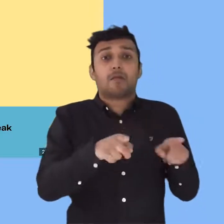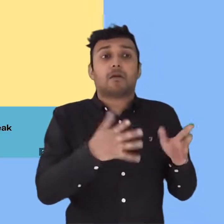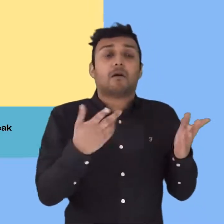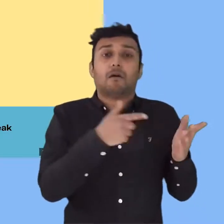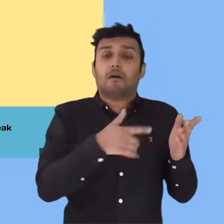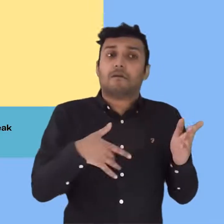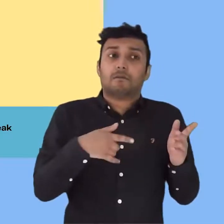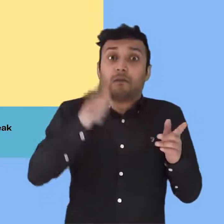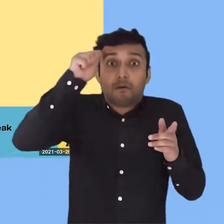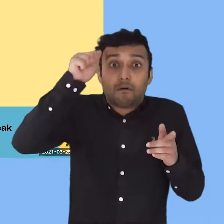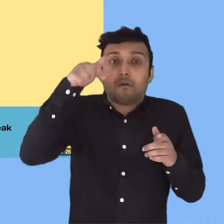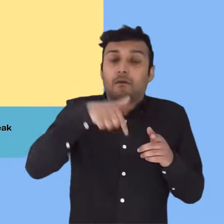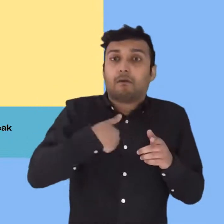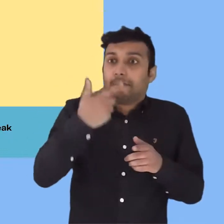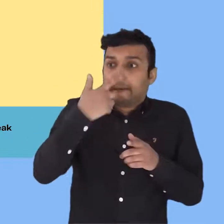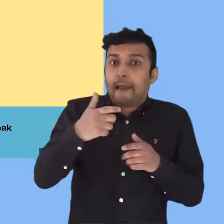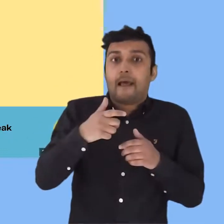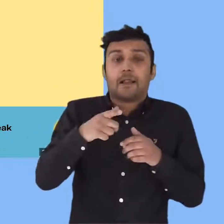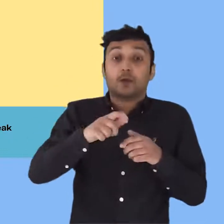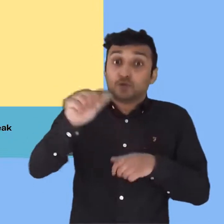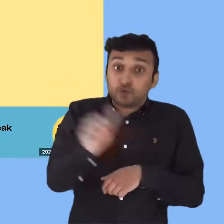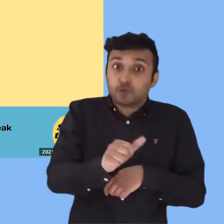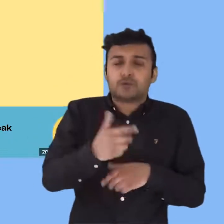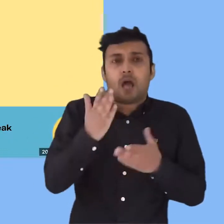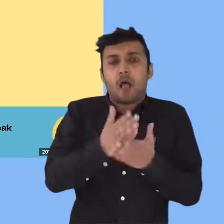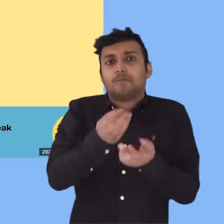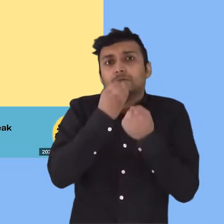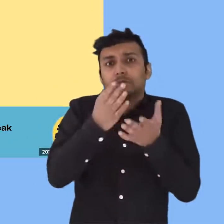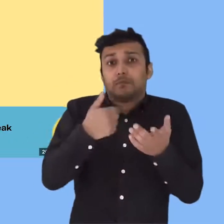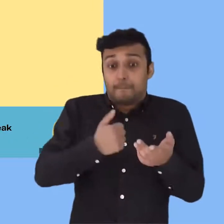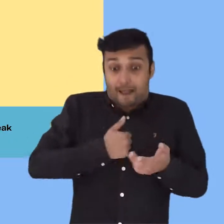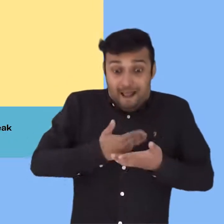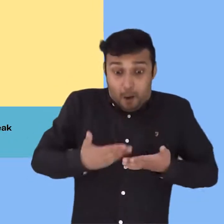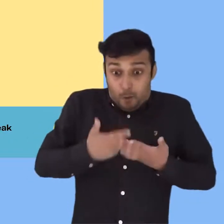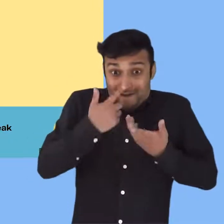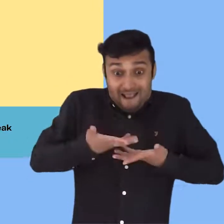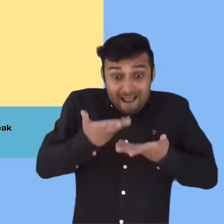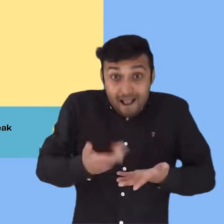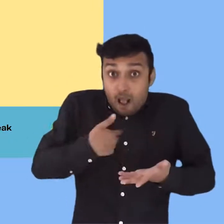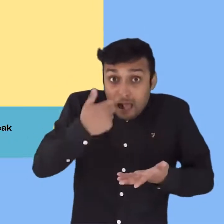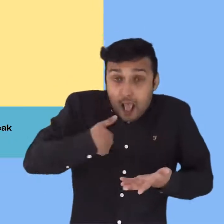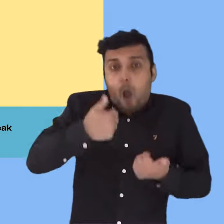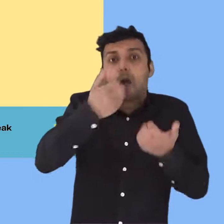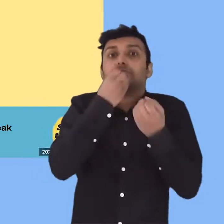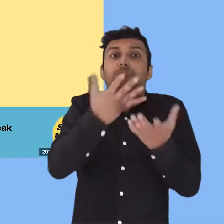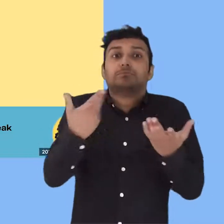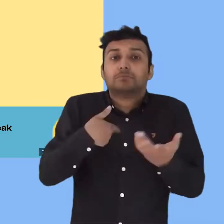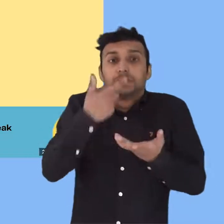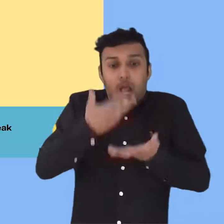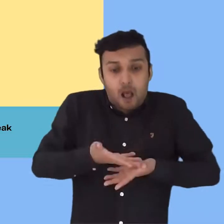they can and should, and it's a wonderful gift to be able to speak more than one language, and they